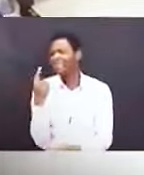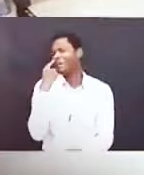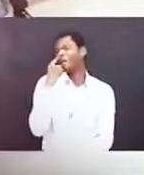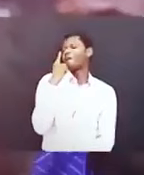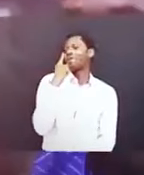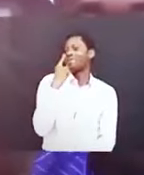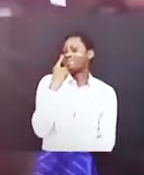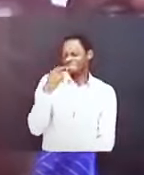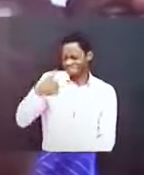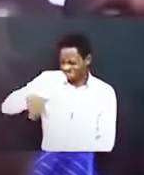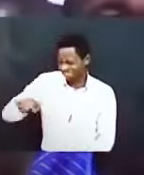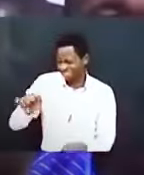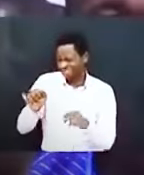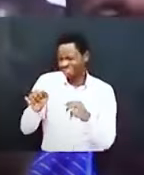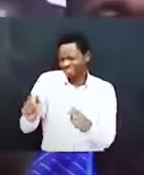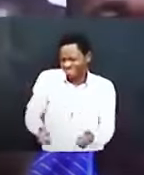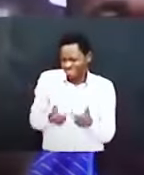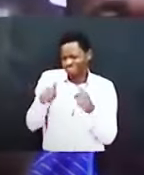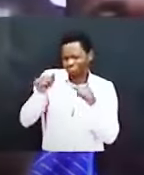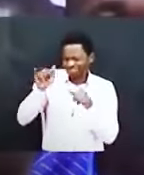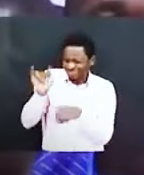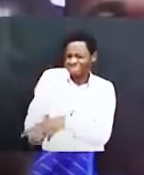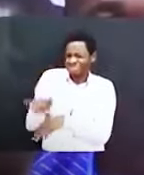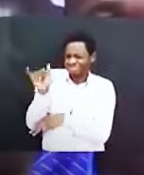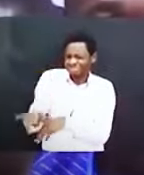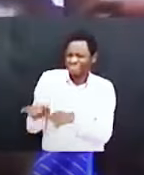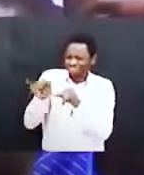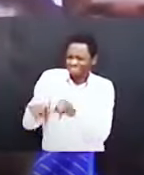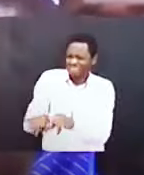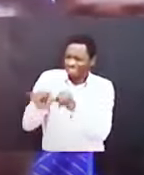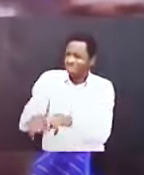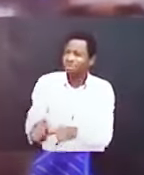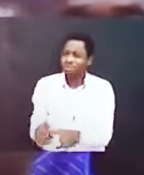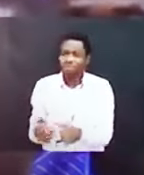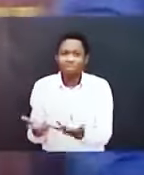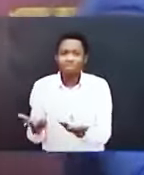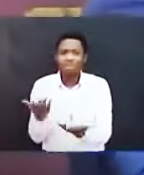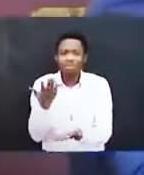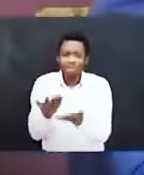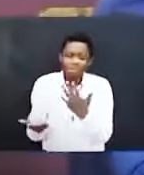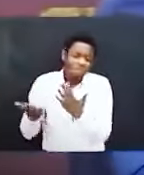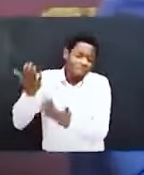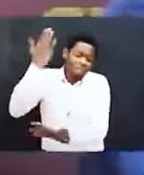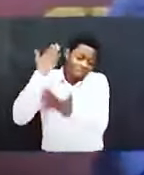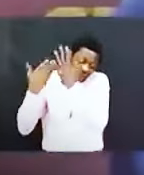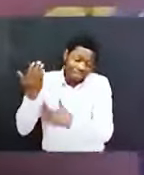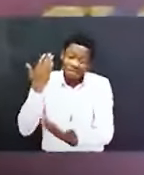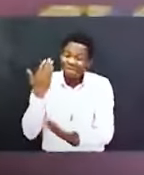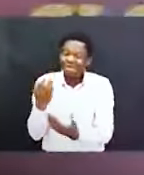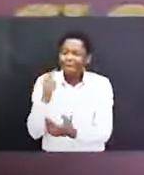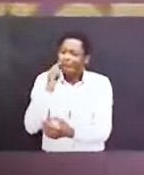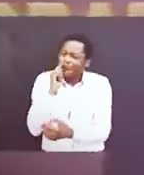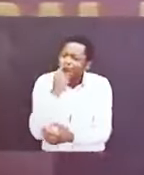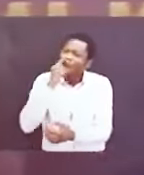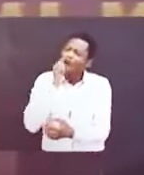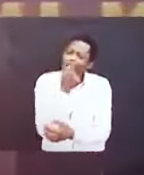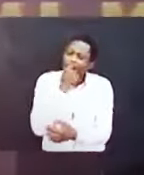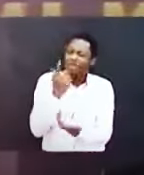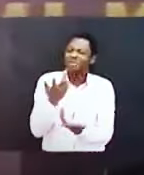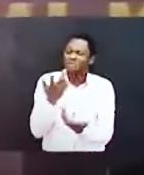know how long. Maybe it is an ancestral picking nose. Now, when you marry her, you marry all of